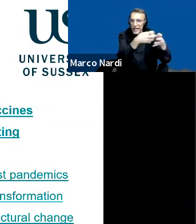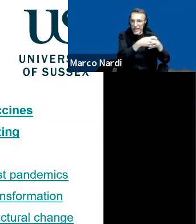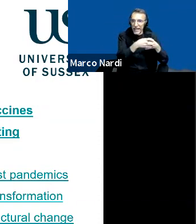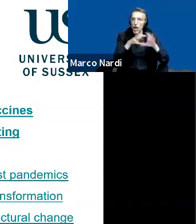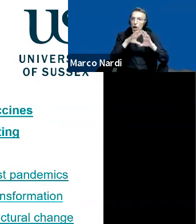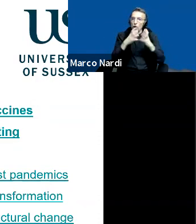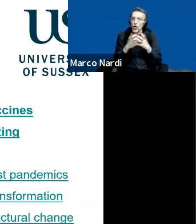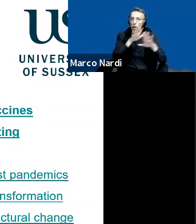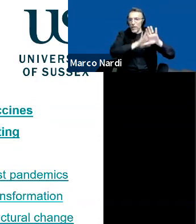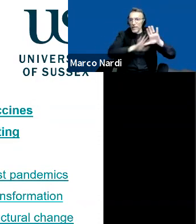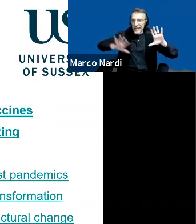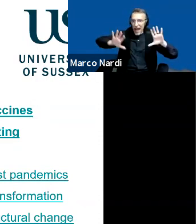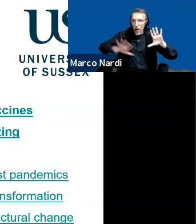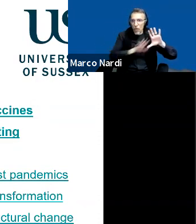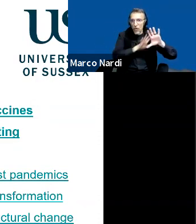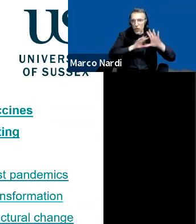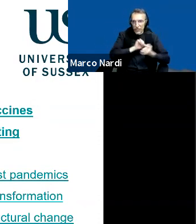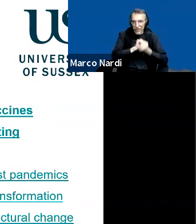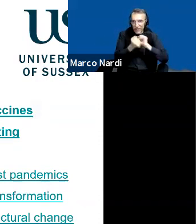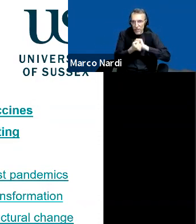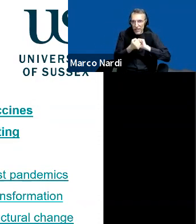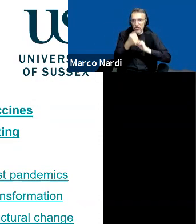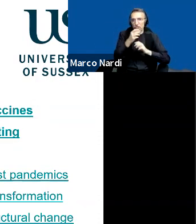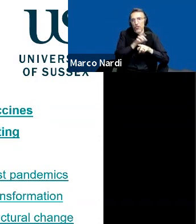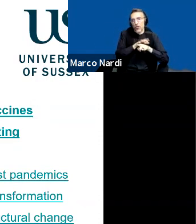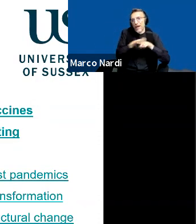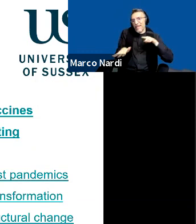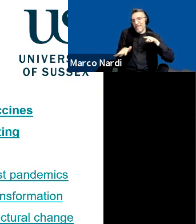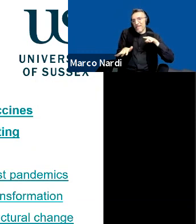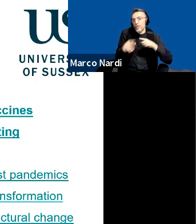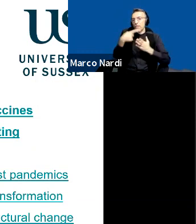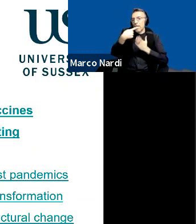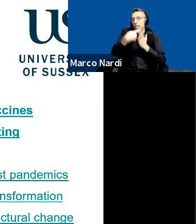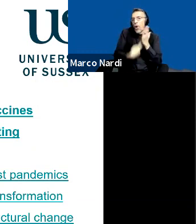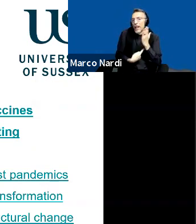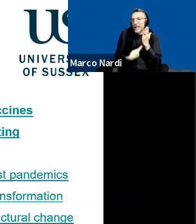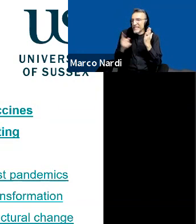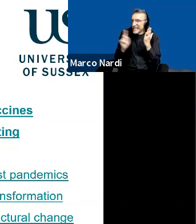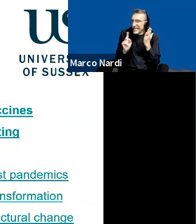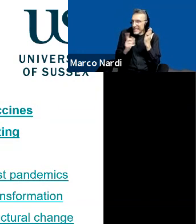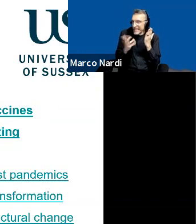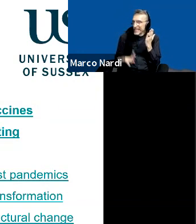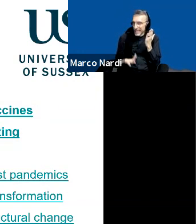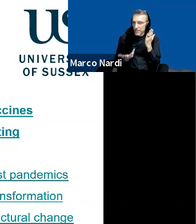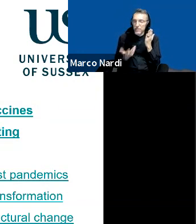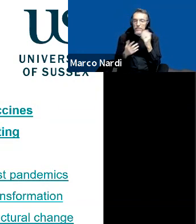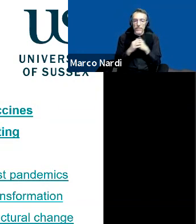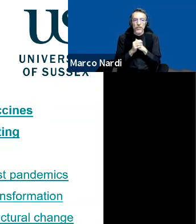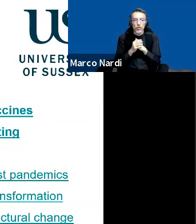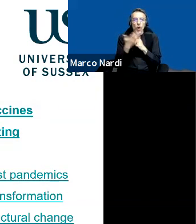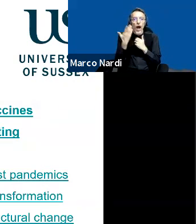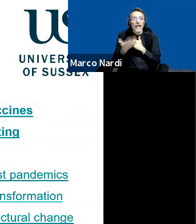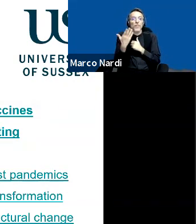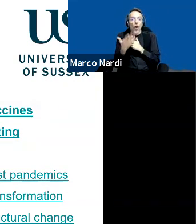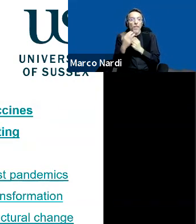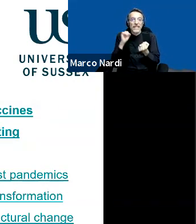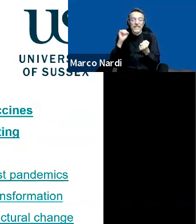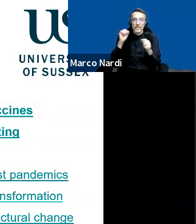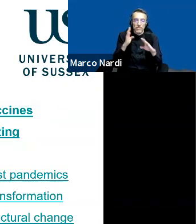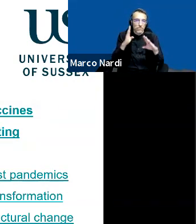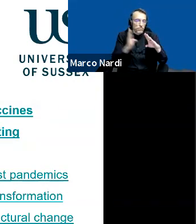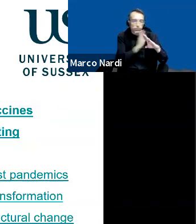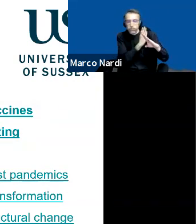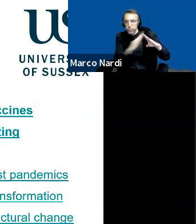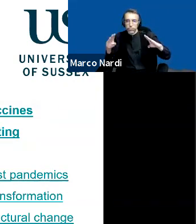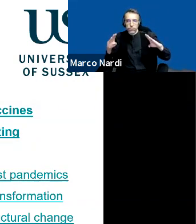the transformative innovation policy and what that could mean. That was happening anyway, but that's now undertaken a major swing of activity to